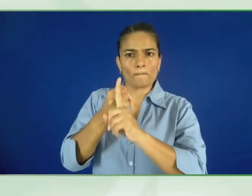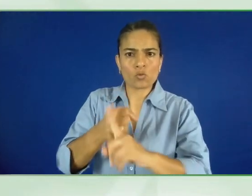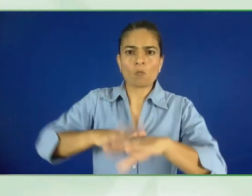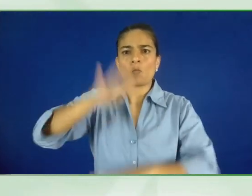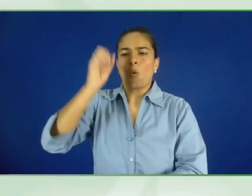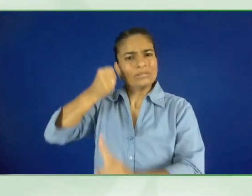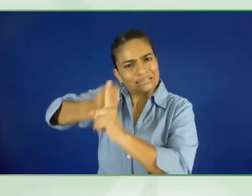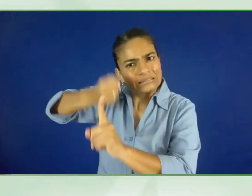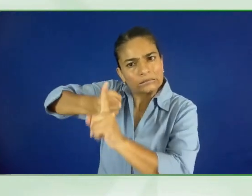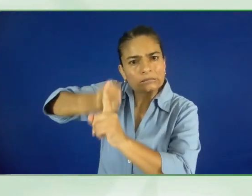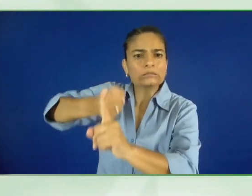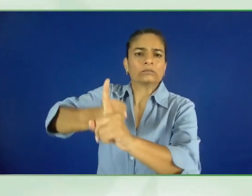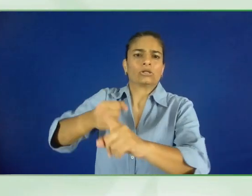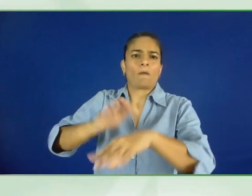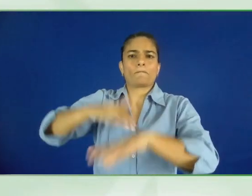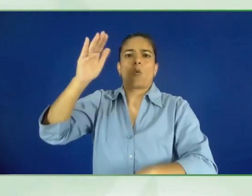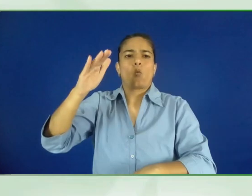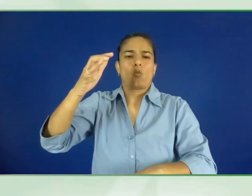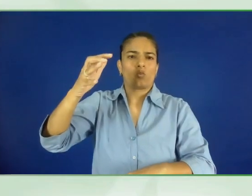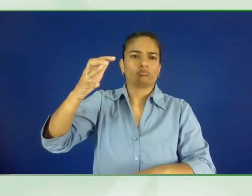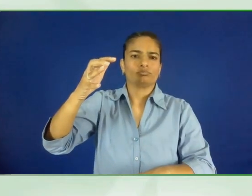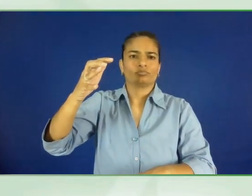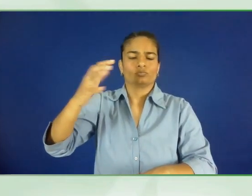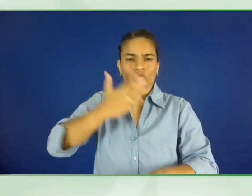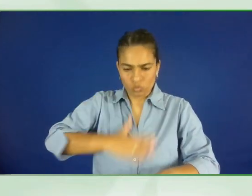to get movement